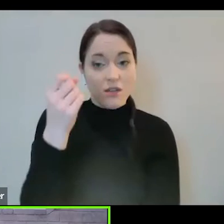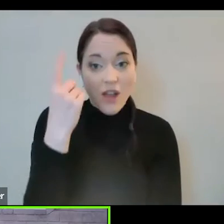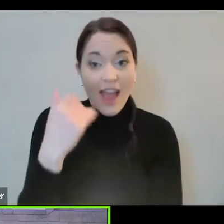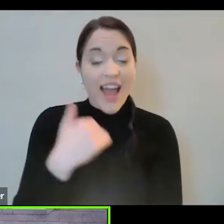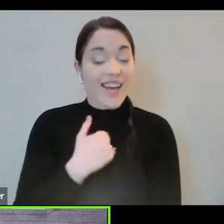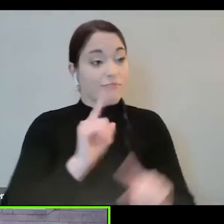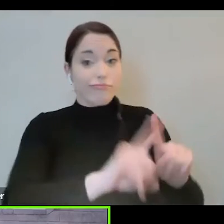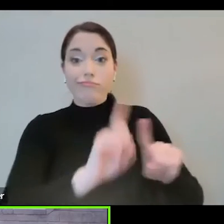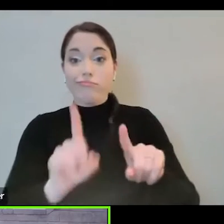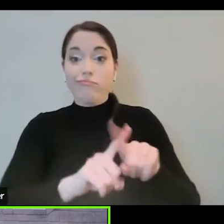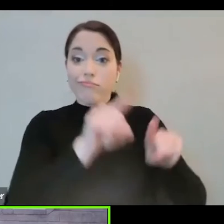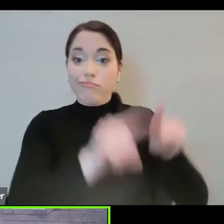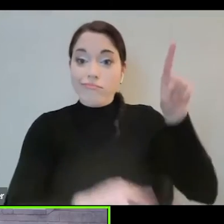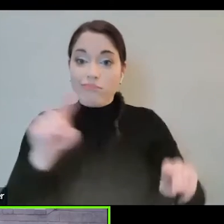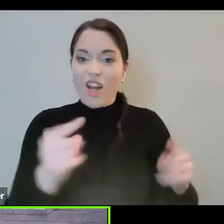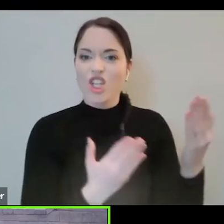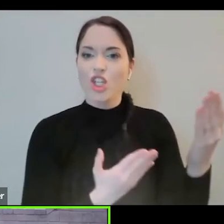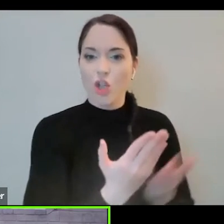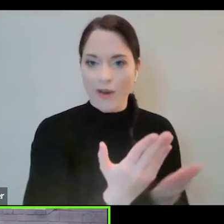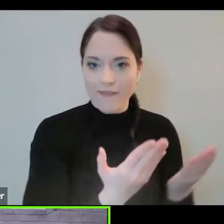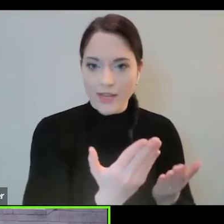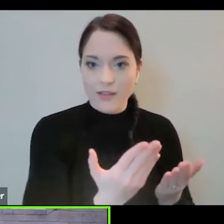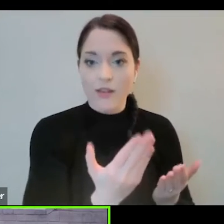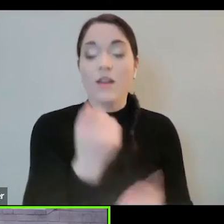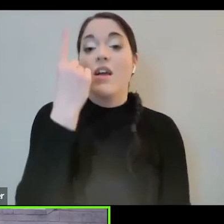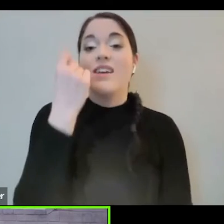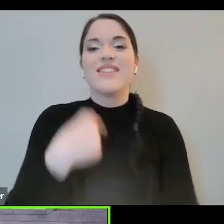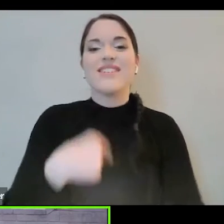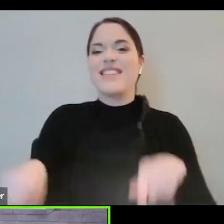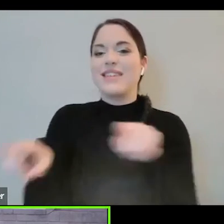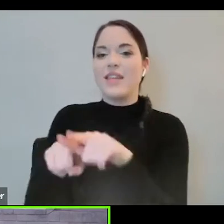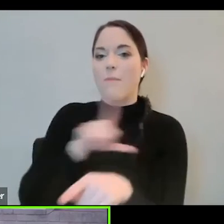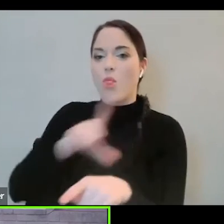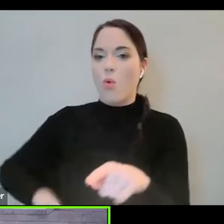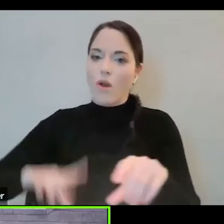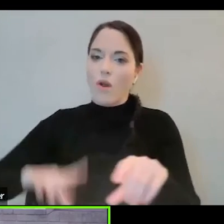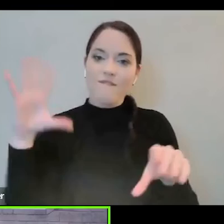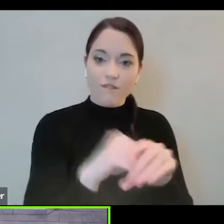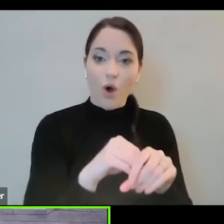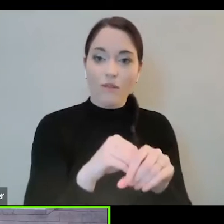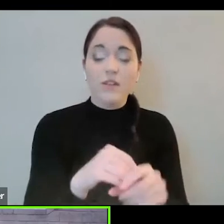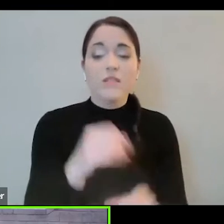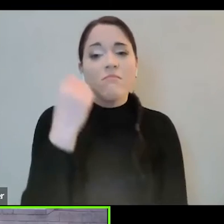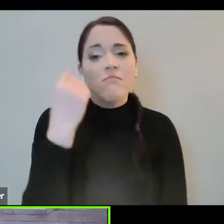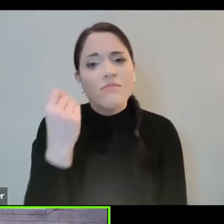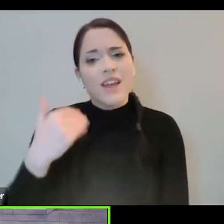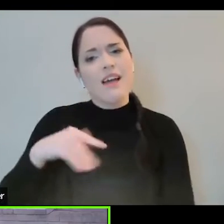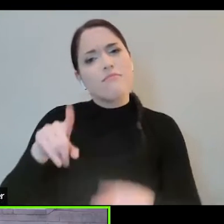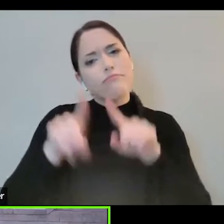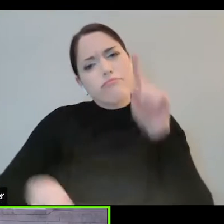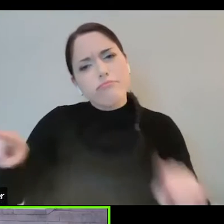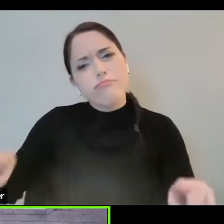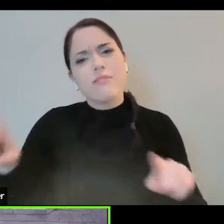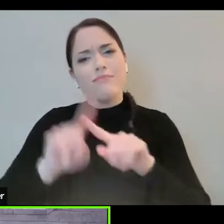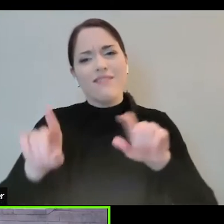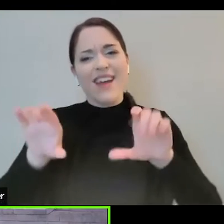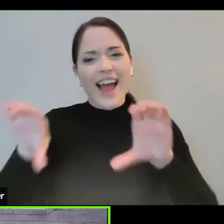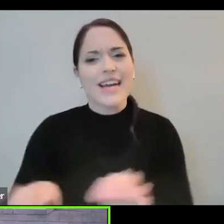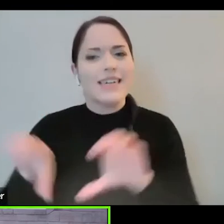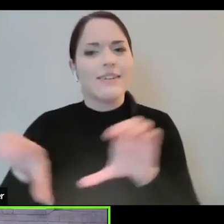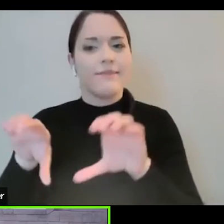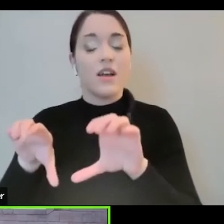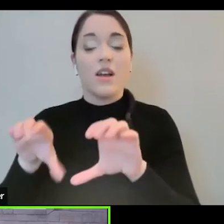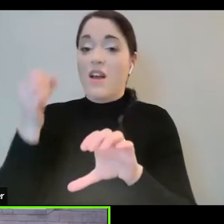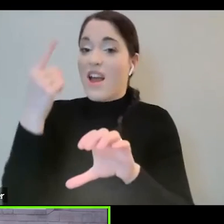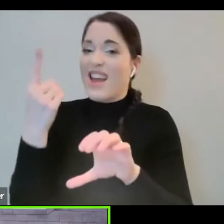service, but the same Lord. And there are varieties of activities, but the same